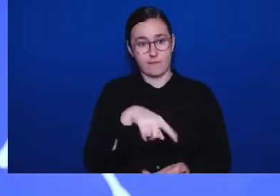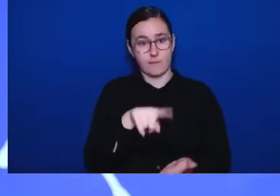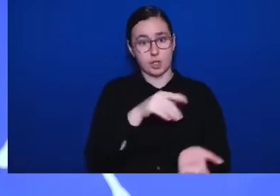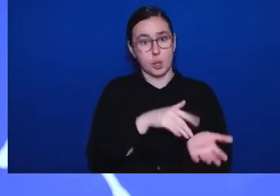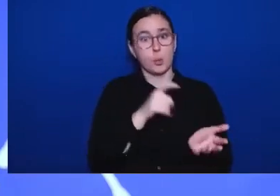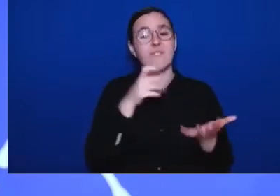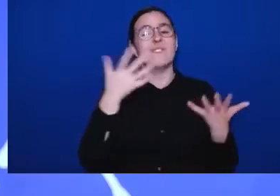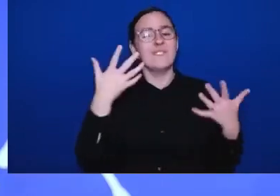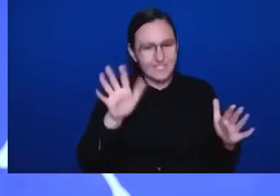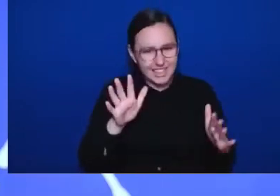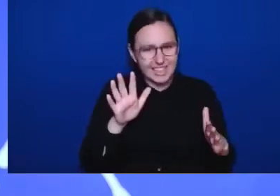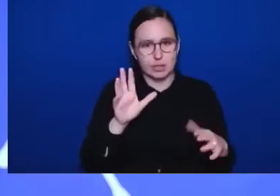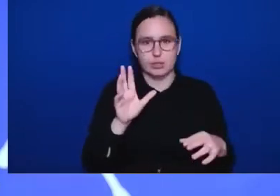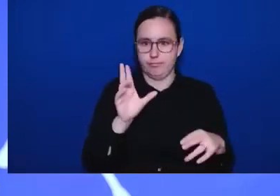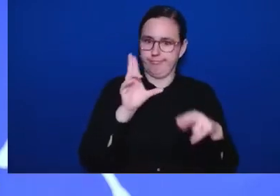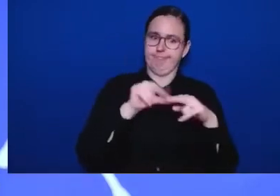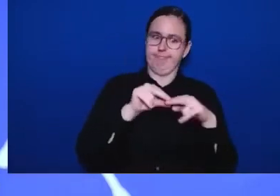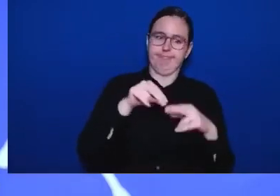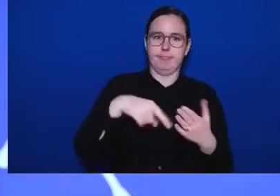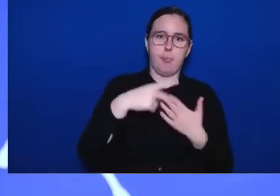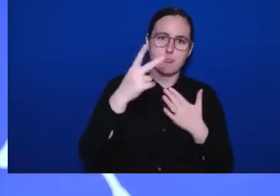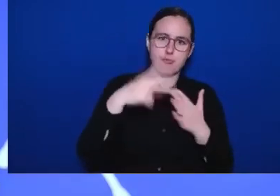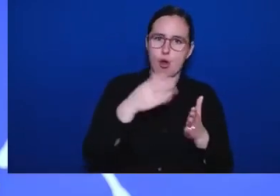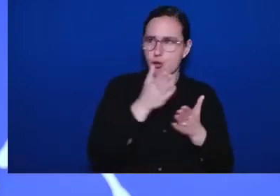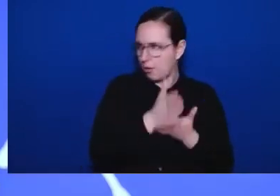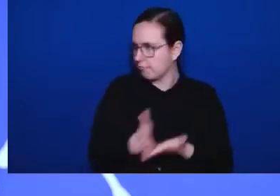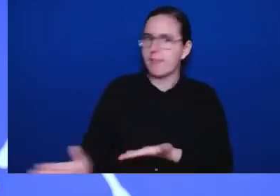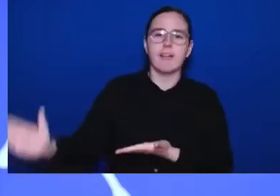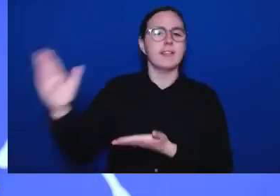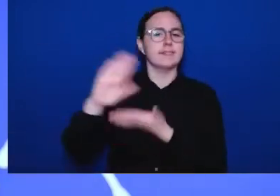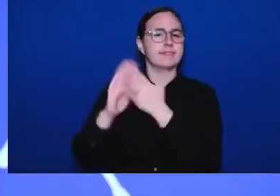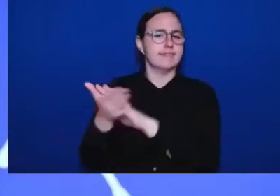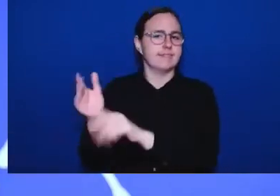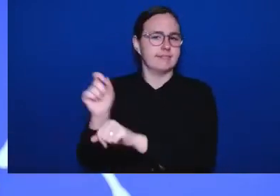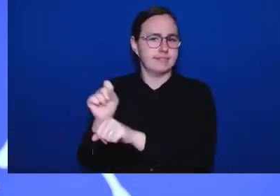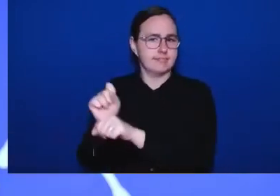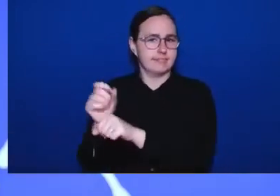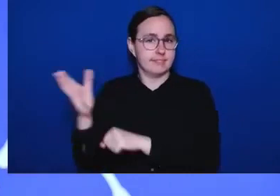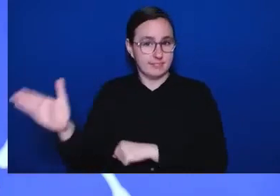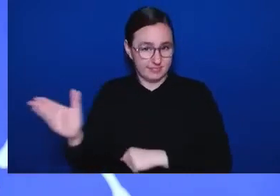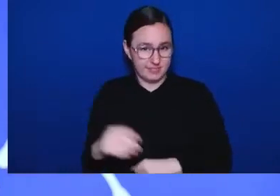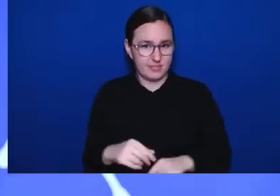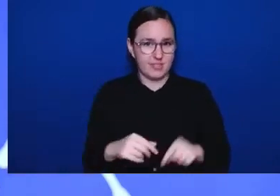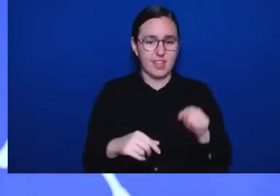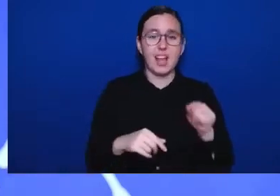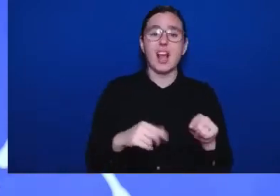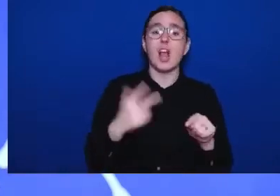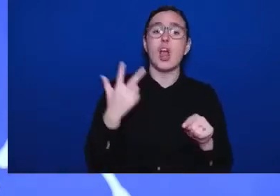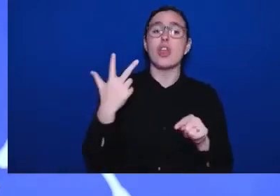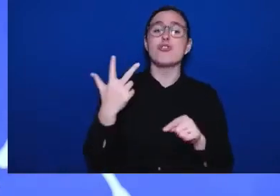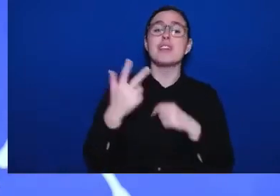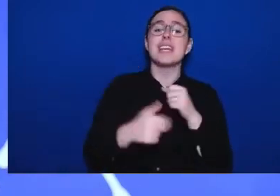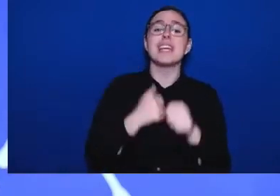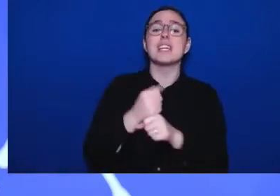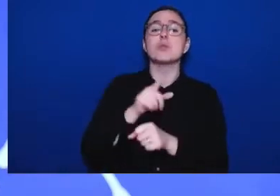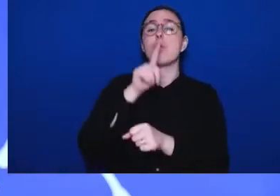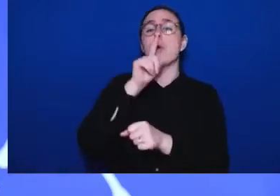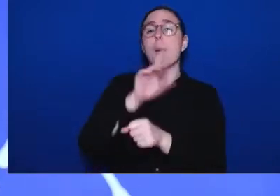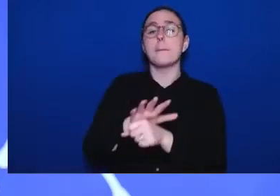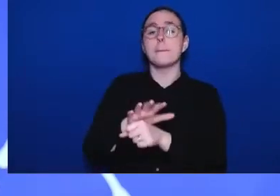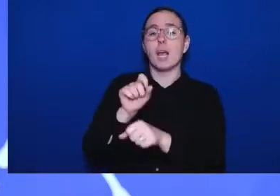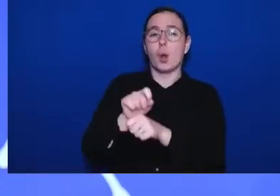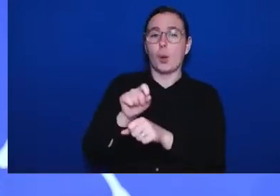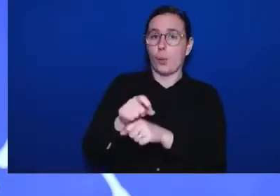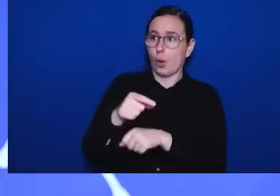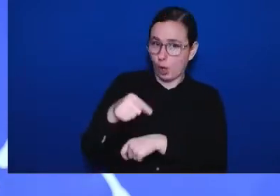which did their program, their return of service in the Northern and Interior Health Authorities. So we think that there's demand for people to